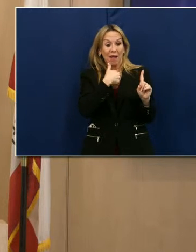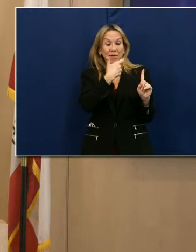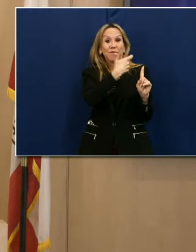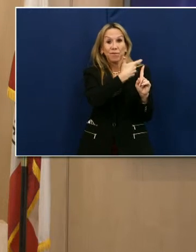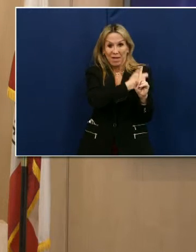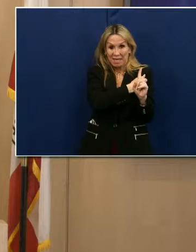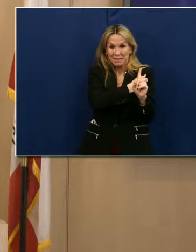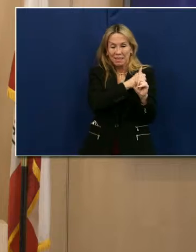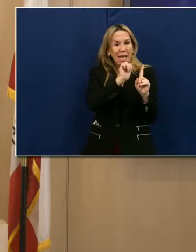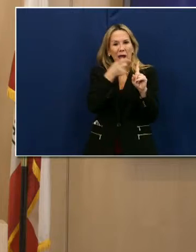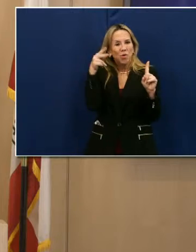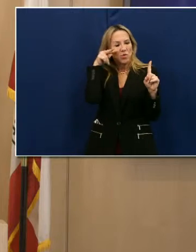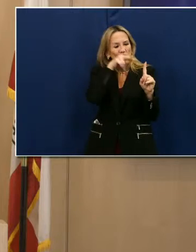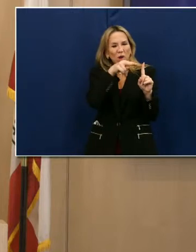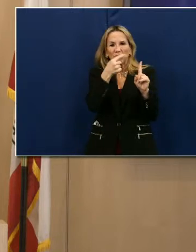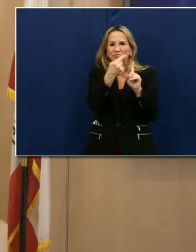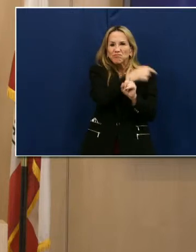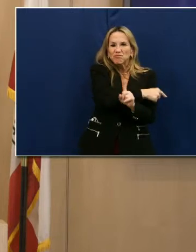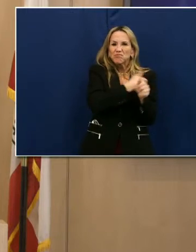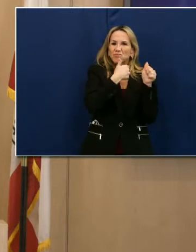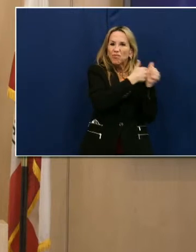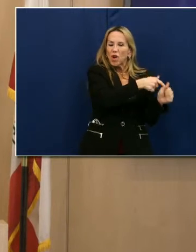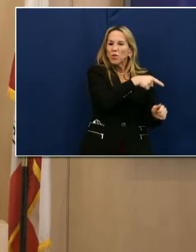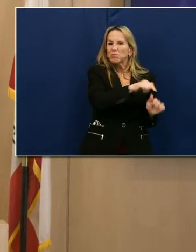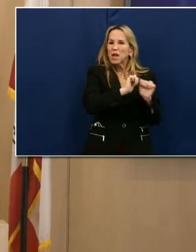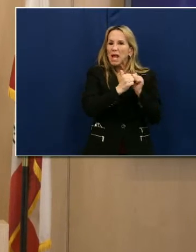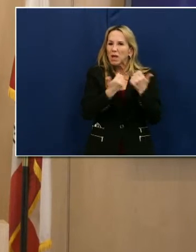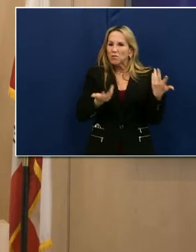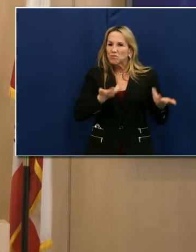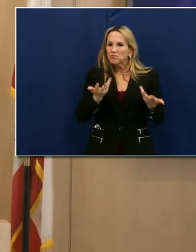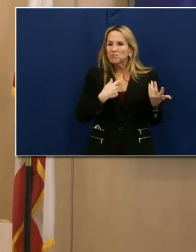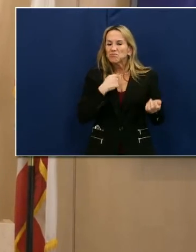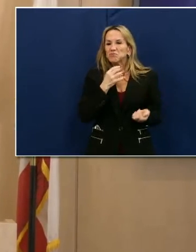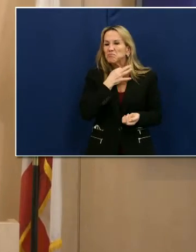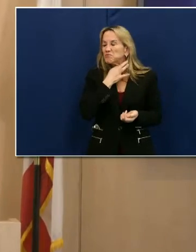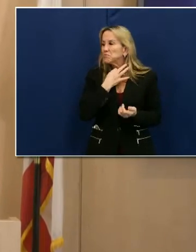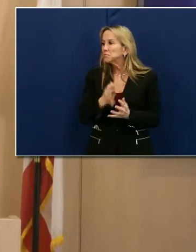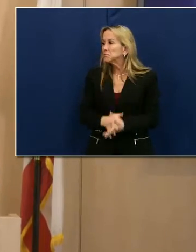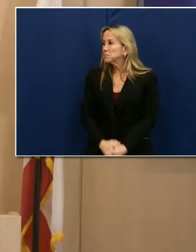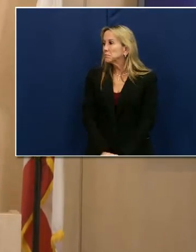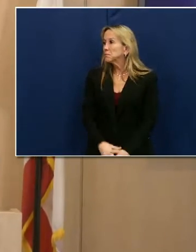they register with the state, how it's monitored, et cetera, please? Okay, Dr. Wooten's going to respond.